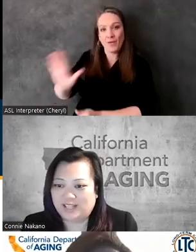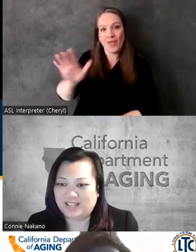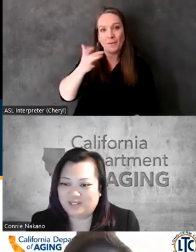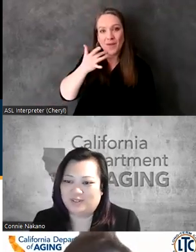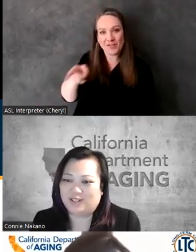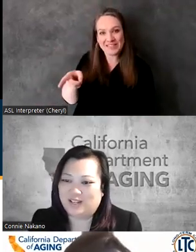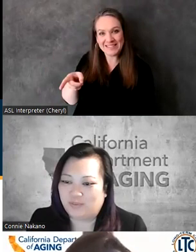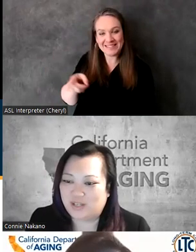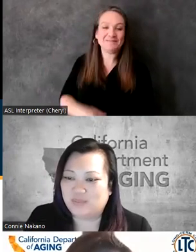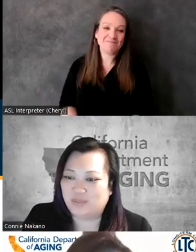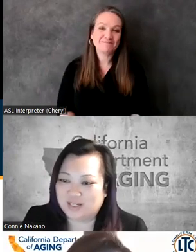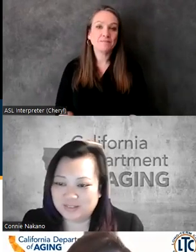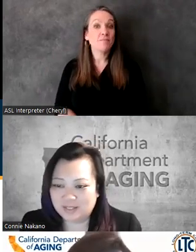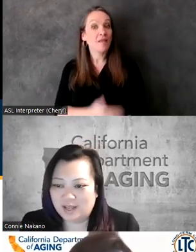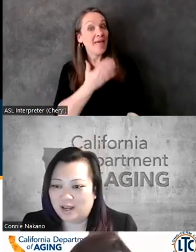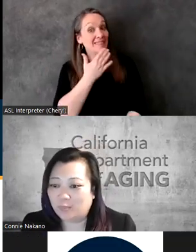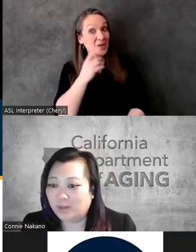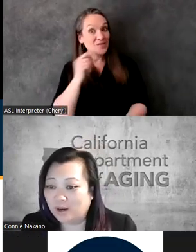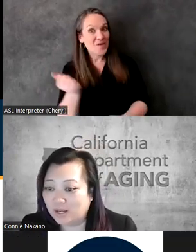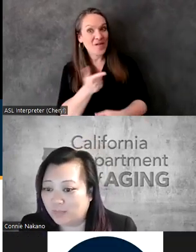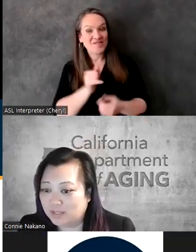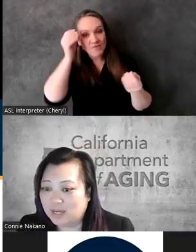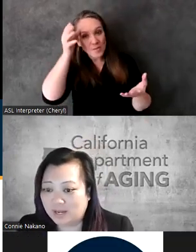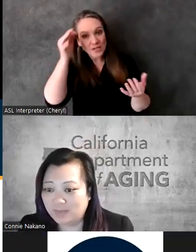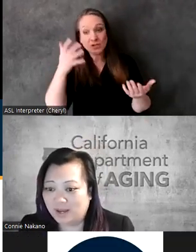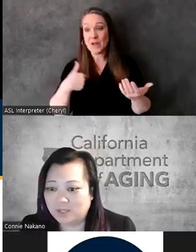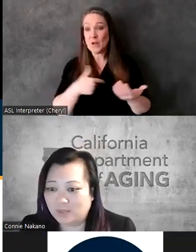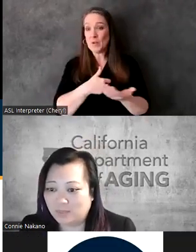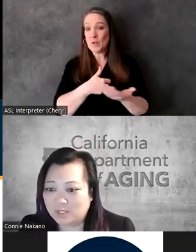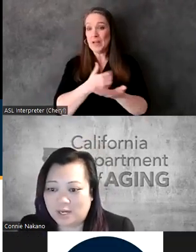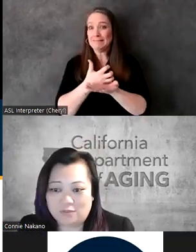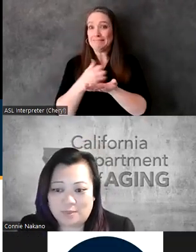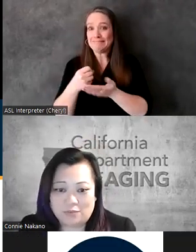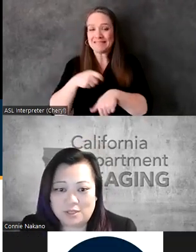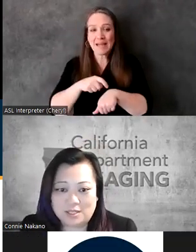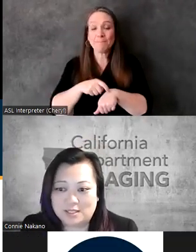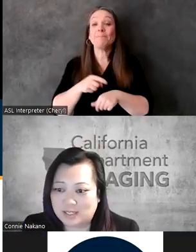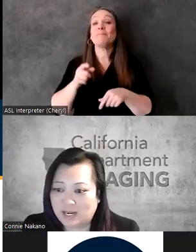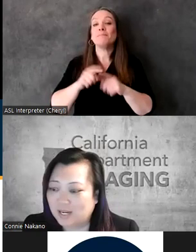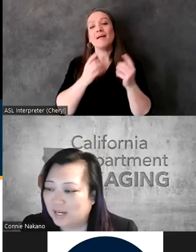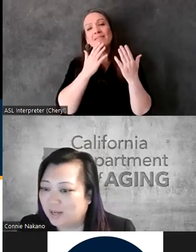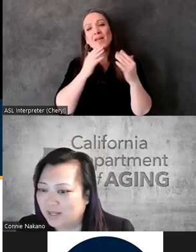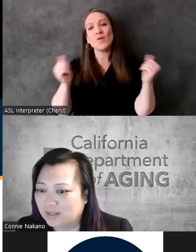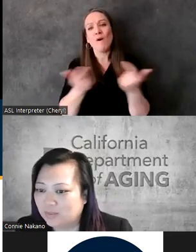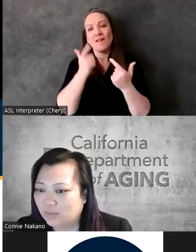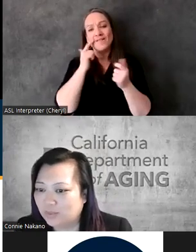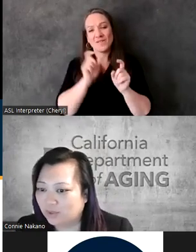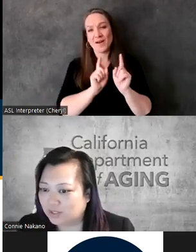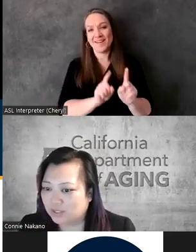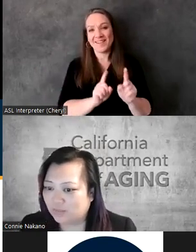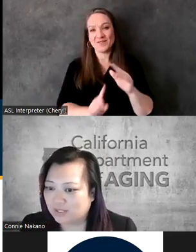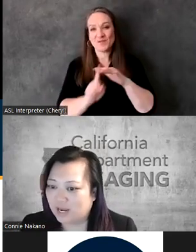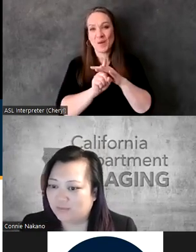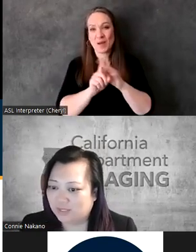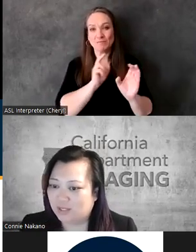Perfect. Thank you for all that information, Blanca. We are up on time, so we appreciate everybody for attending today. I think there was one more